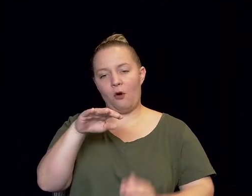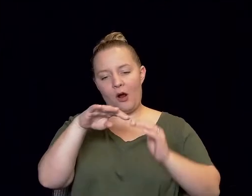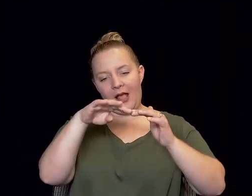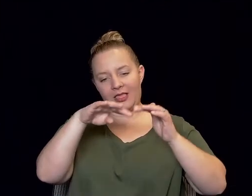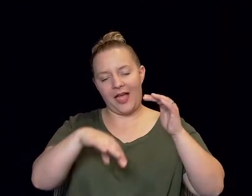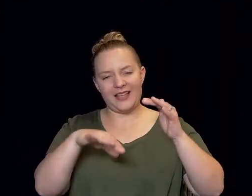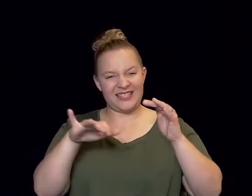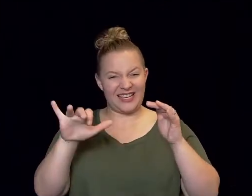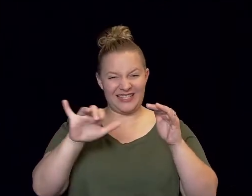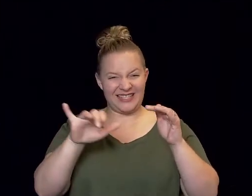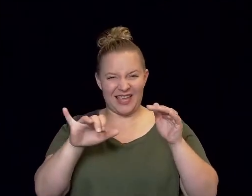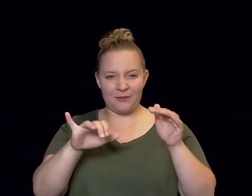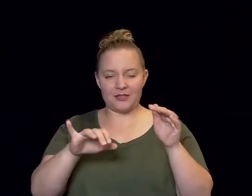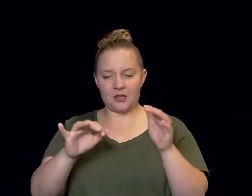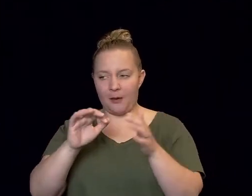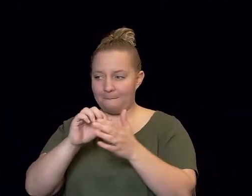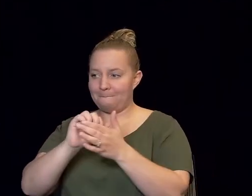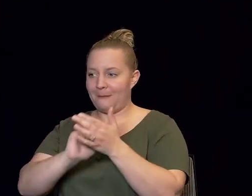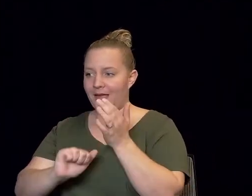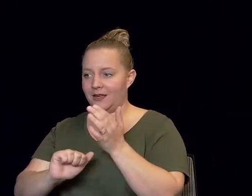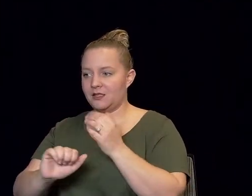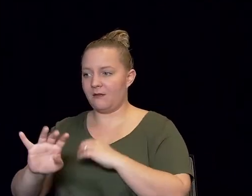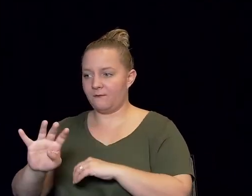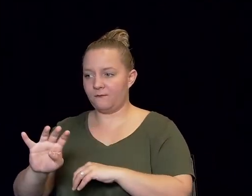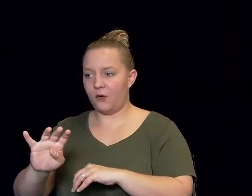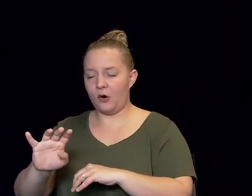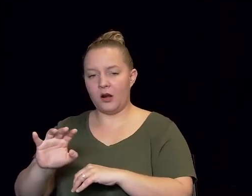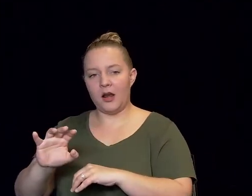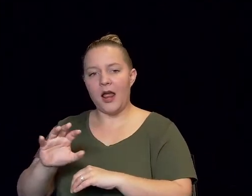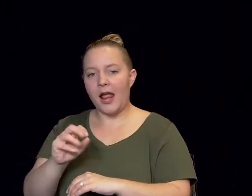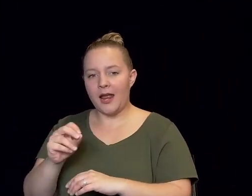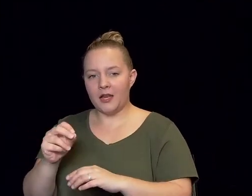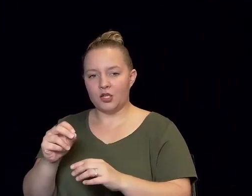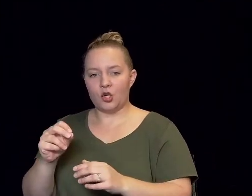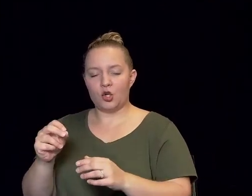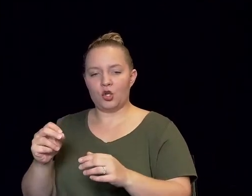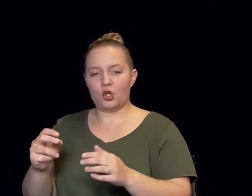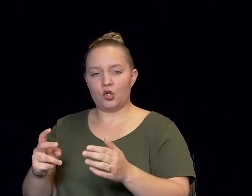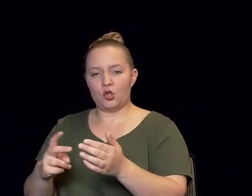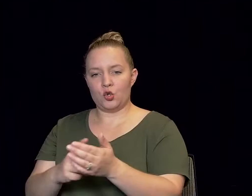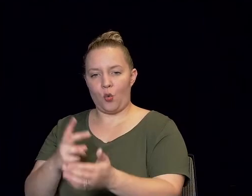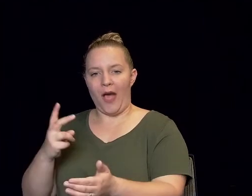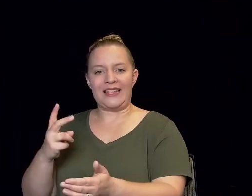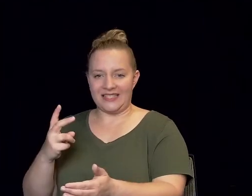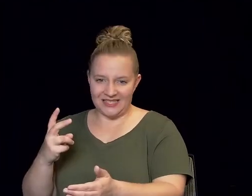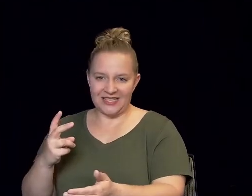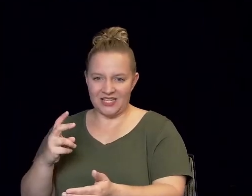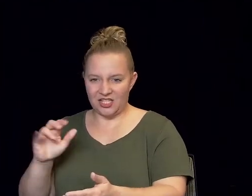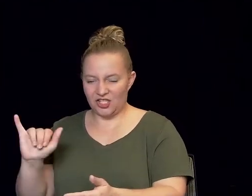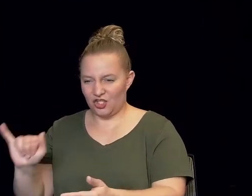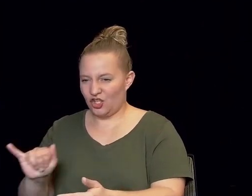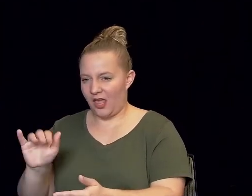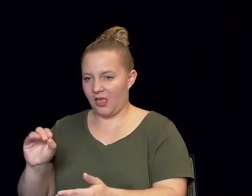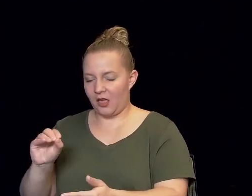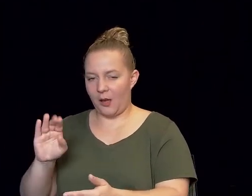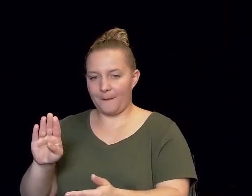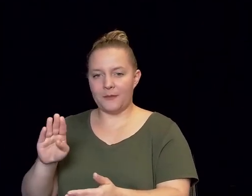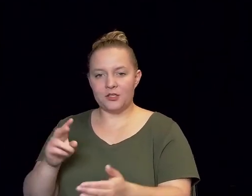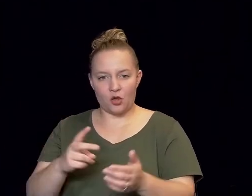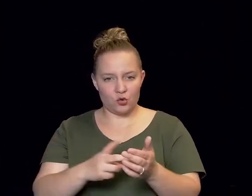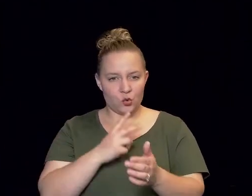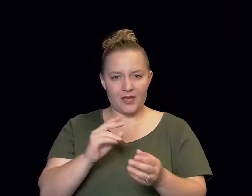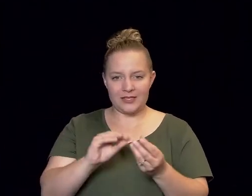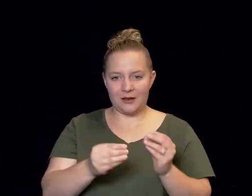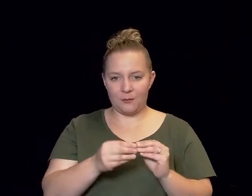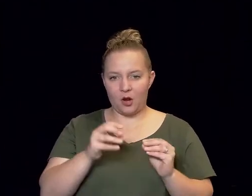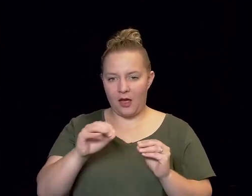like the minus 4. And then twice the number of Jacob. So if I'm taking twice the number of Jacob,